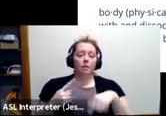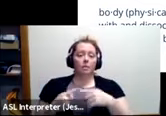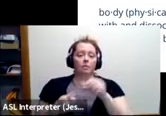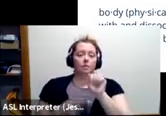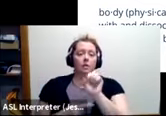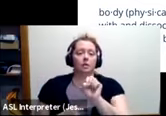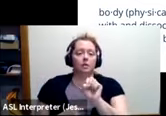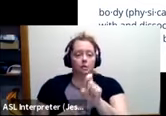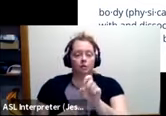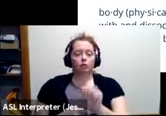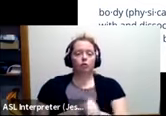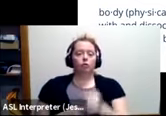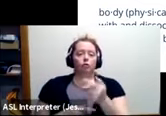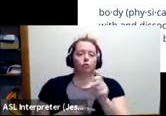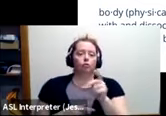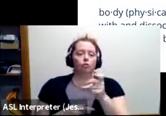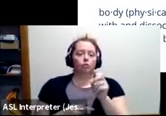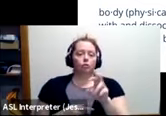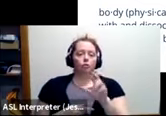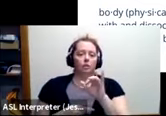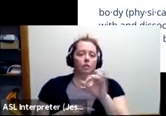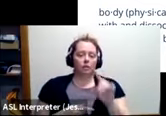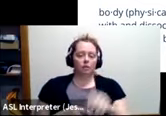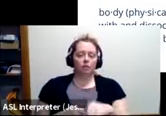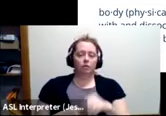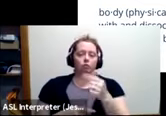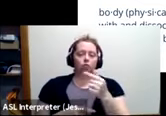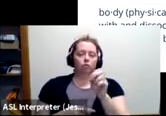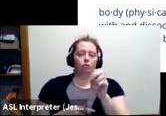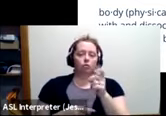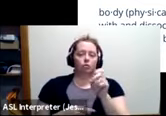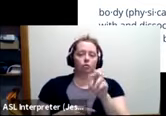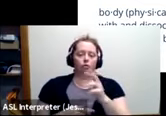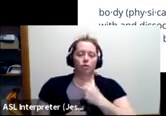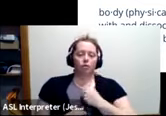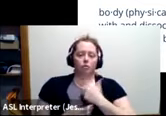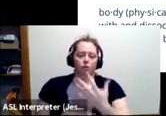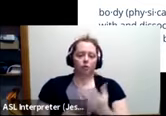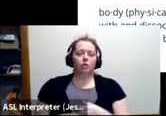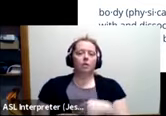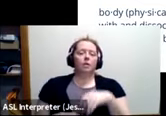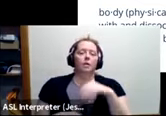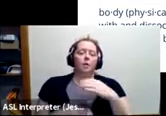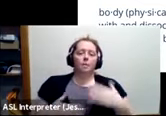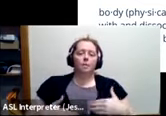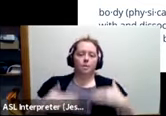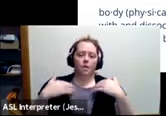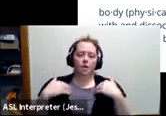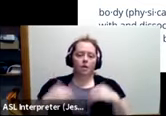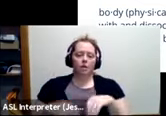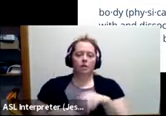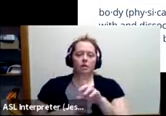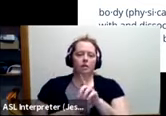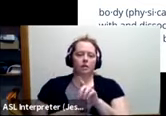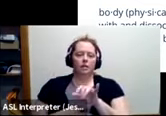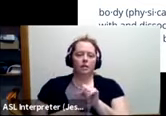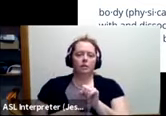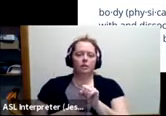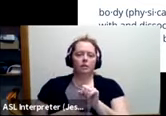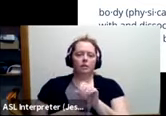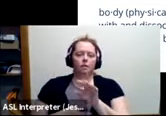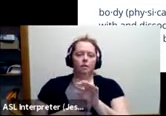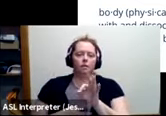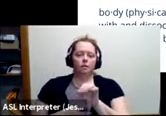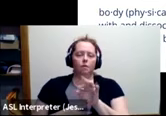expression, and body dysphoria. And I'll touch on body dysphoria of being feelings of intense discomfort with